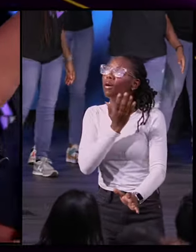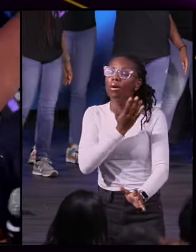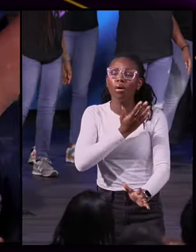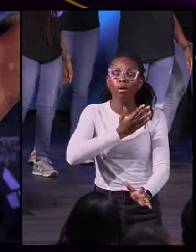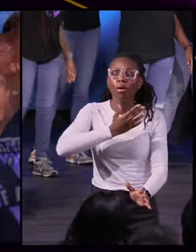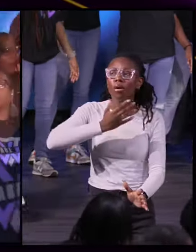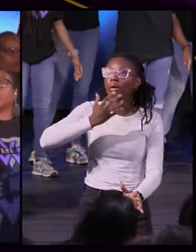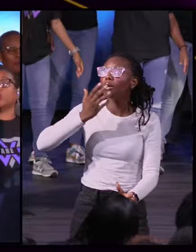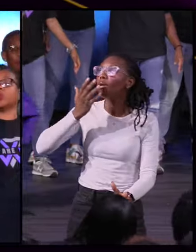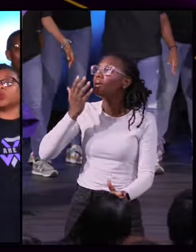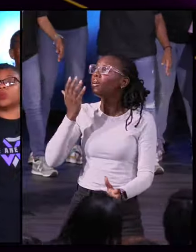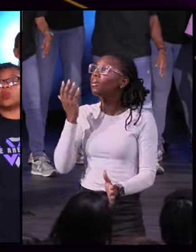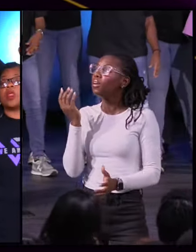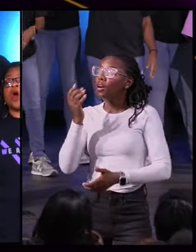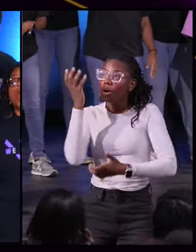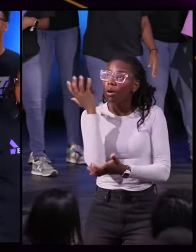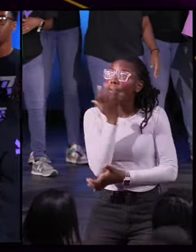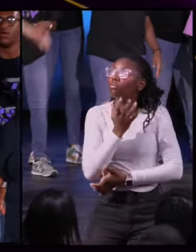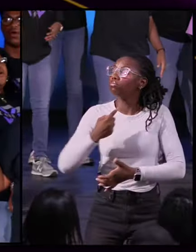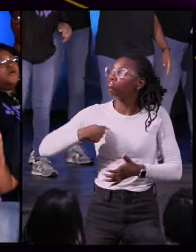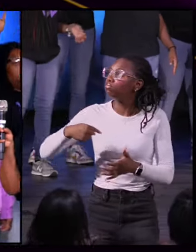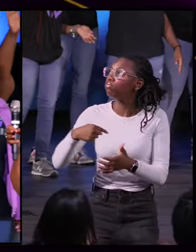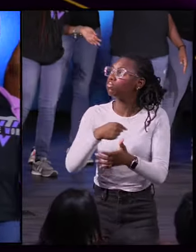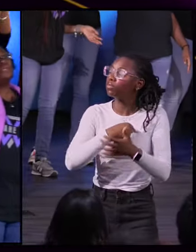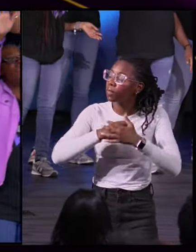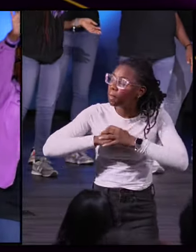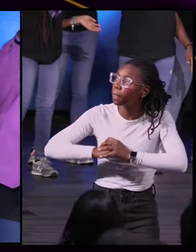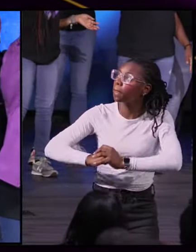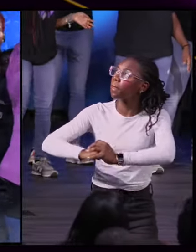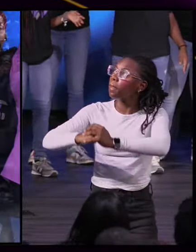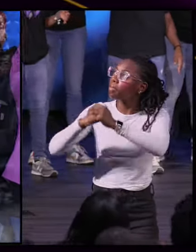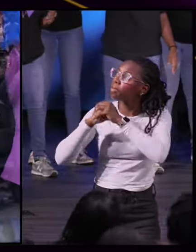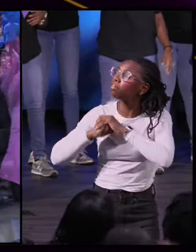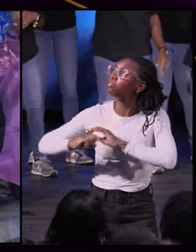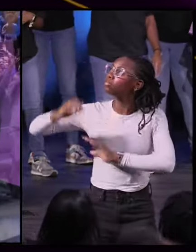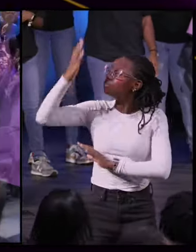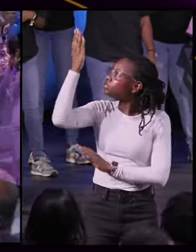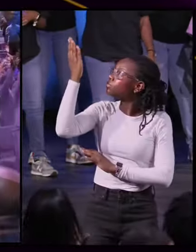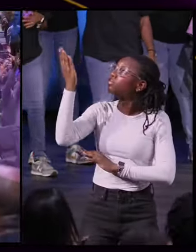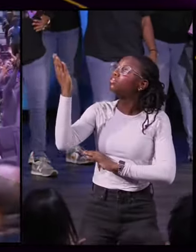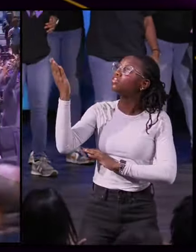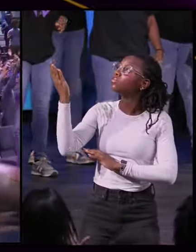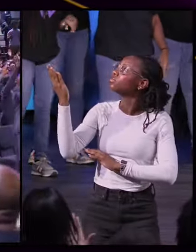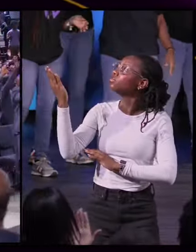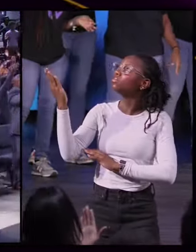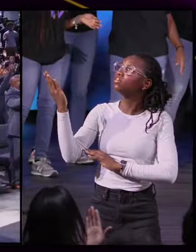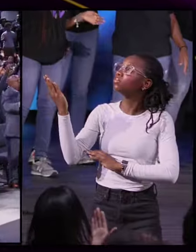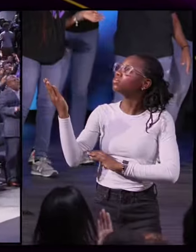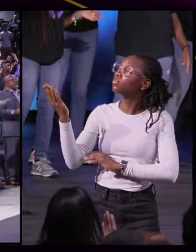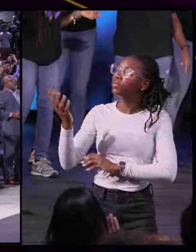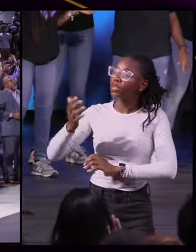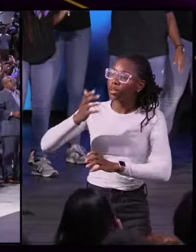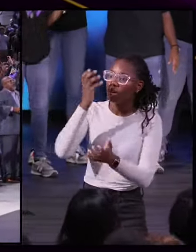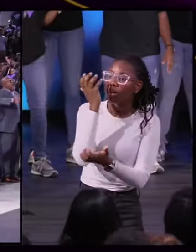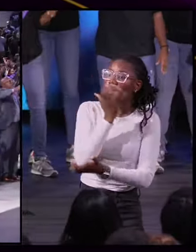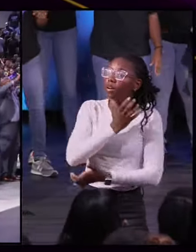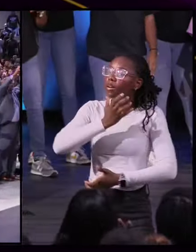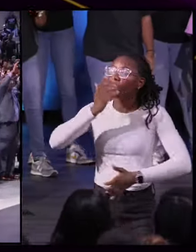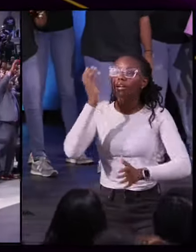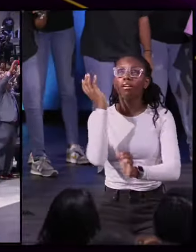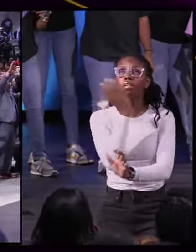We surrender our hearts to you. Oh, we worship. We give you what is due your